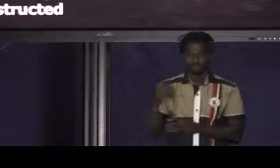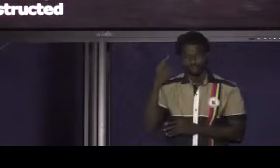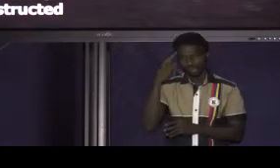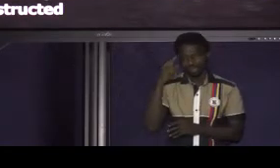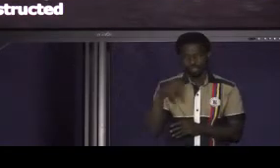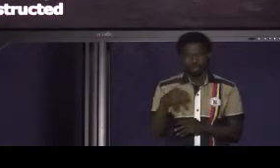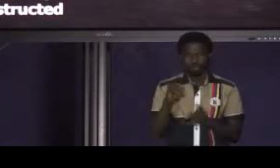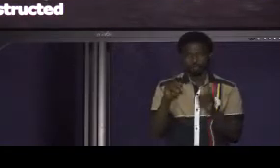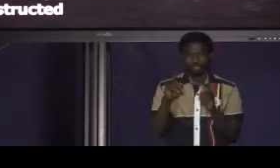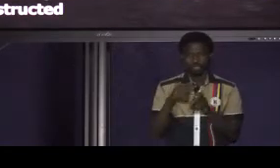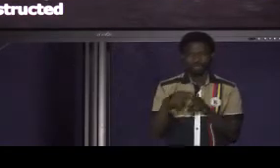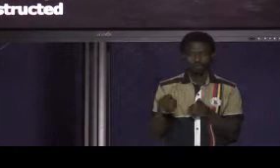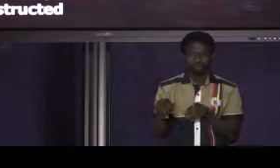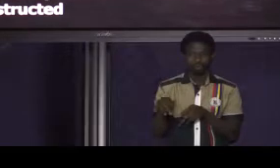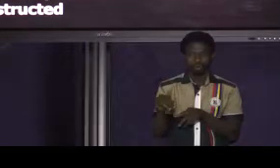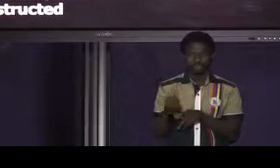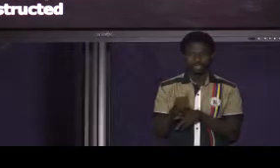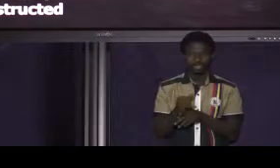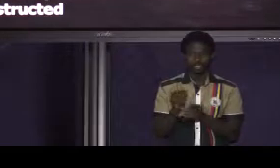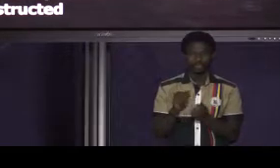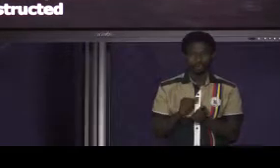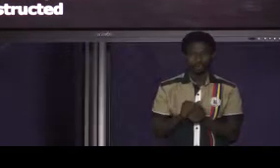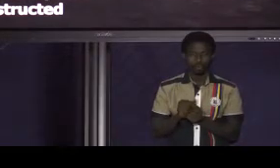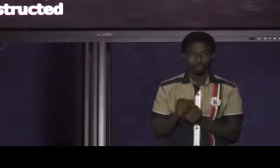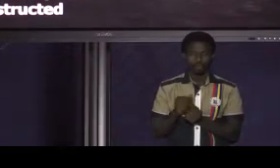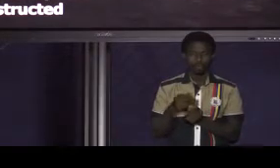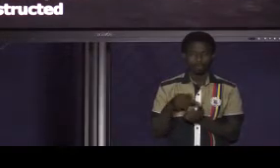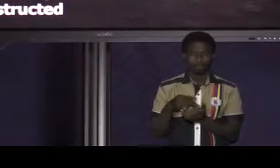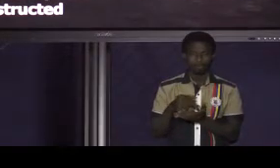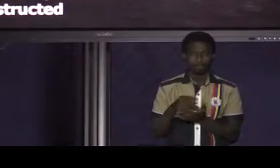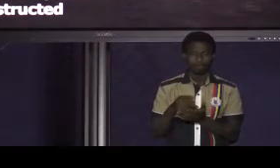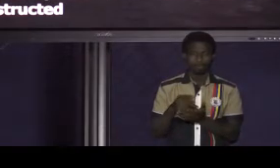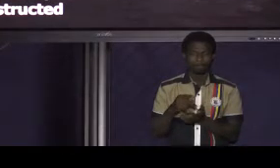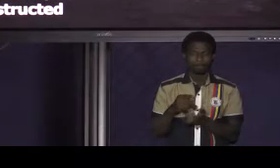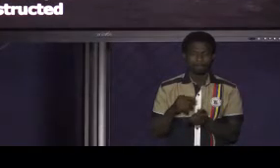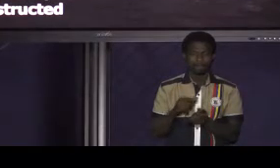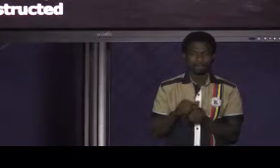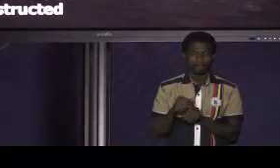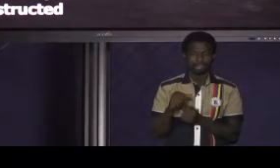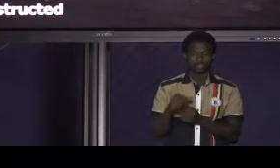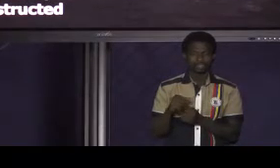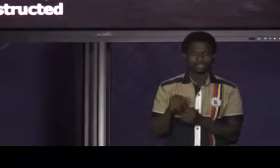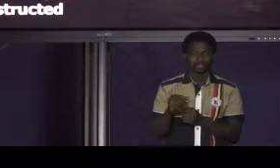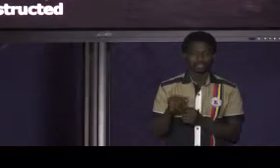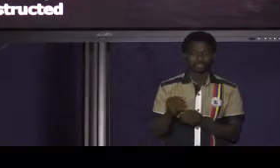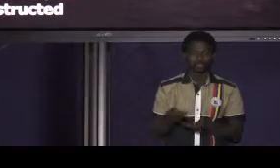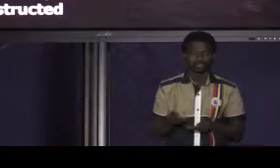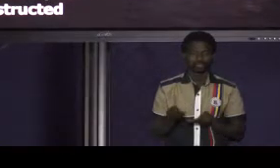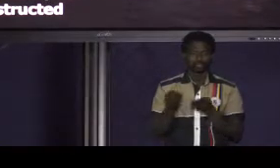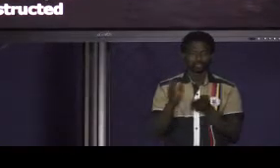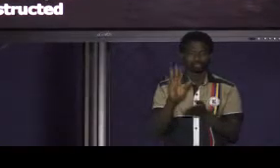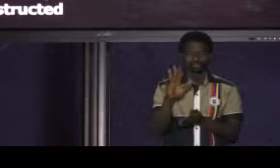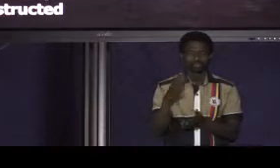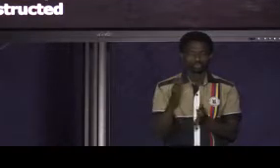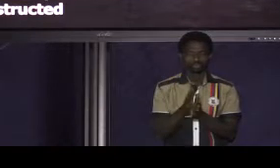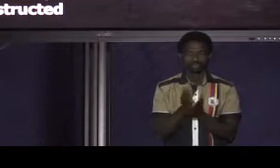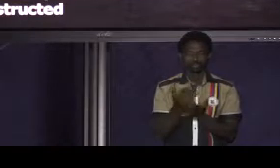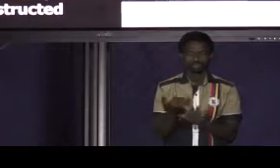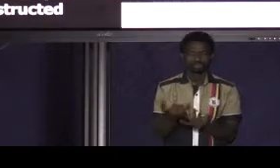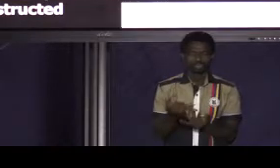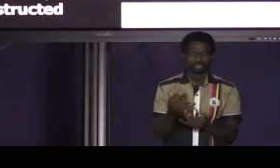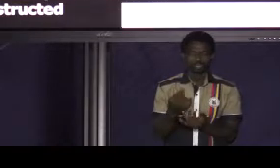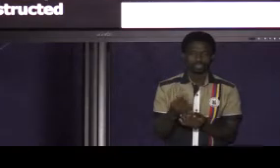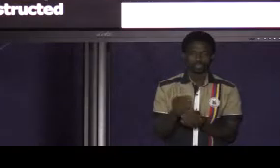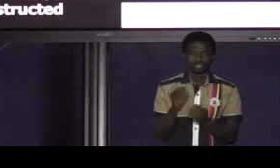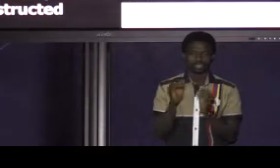but they passed. And 5, submit your books now, the teacher instructed. I purposely